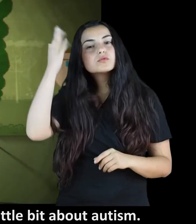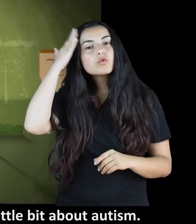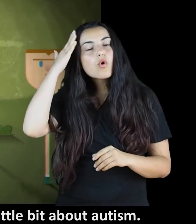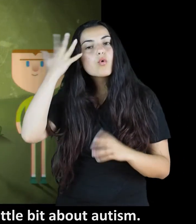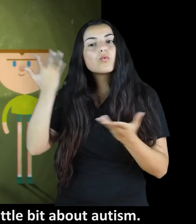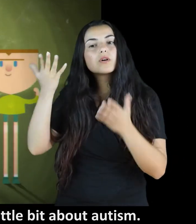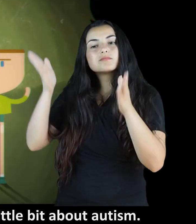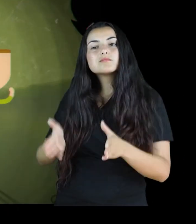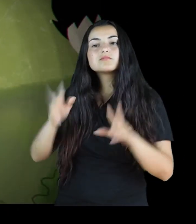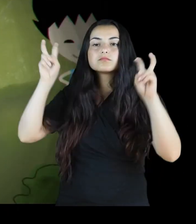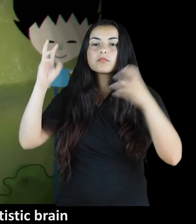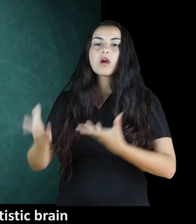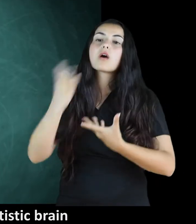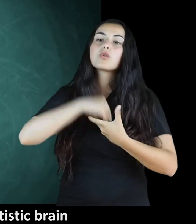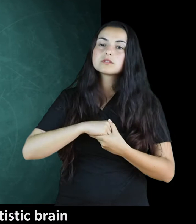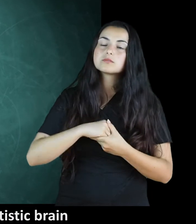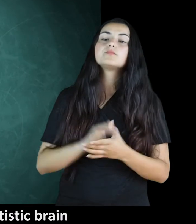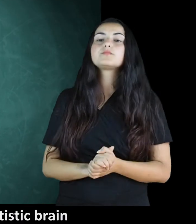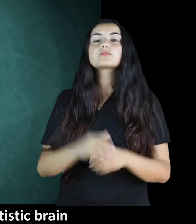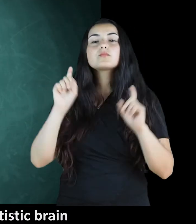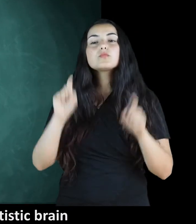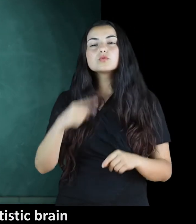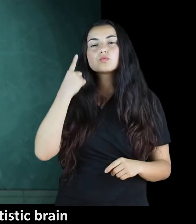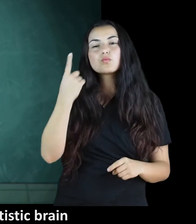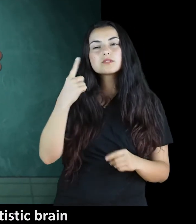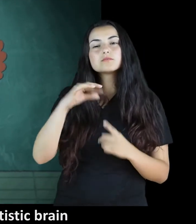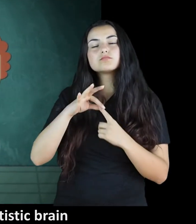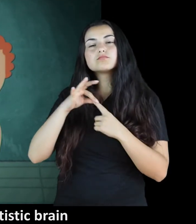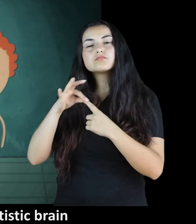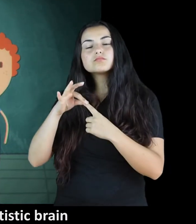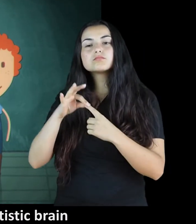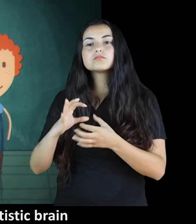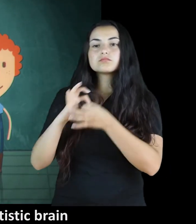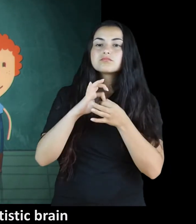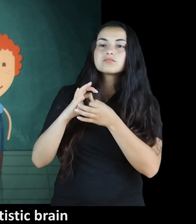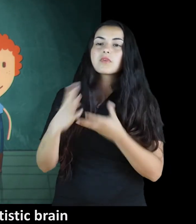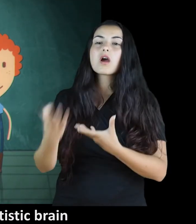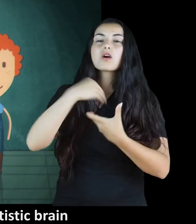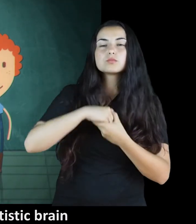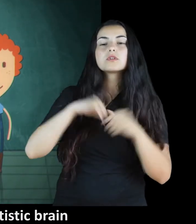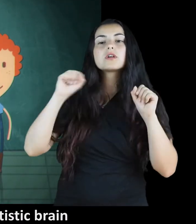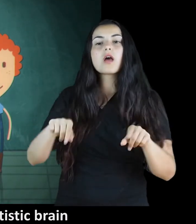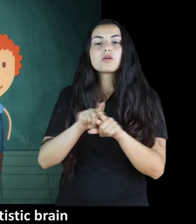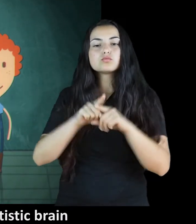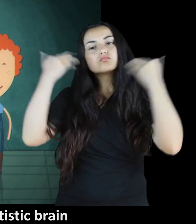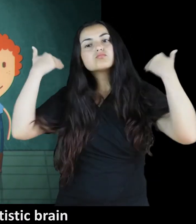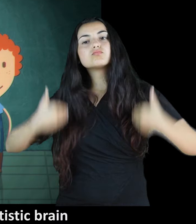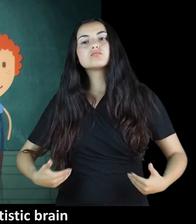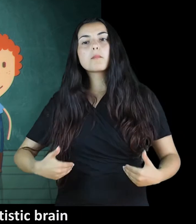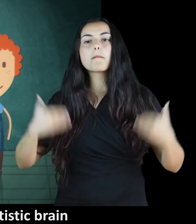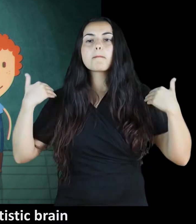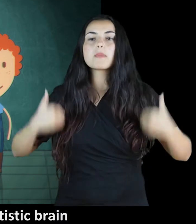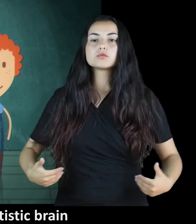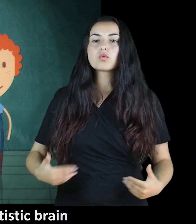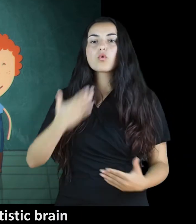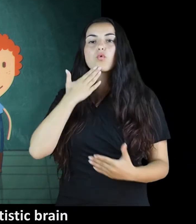about autism. The special wiring inside an autistic brain can sometimes make the person